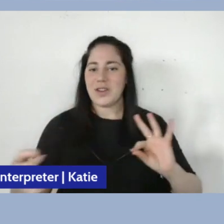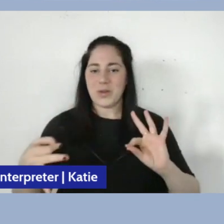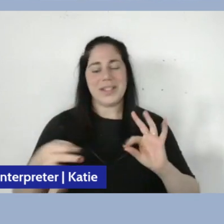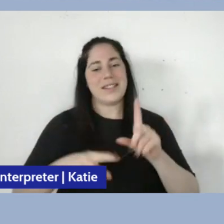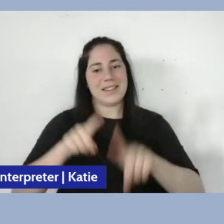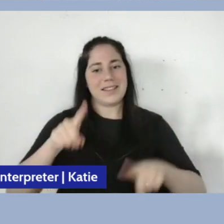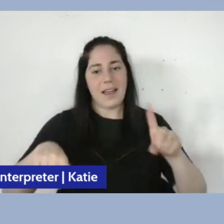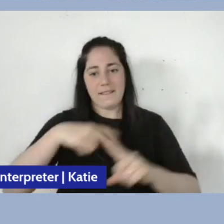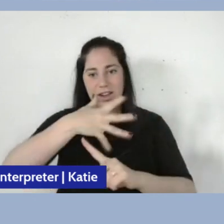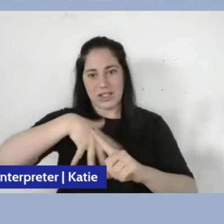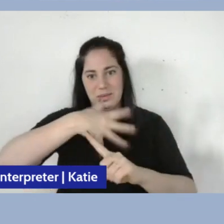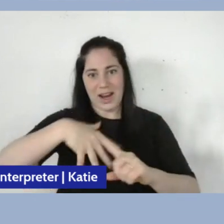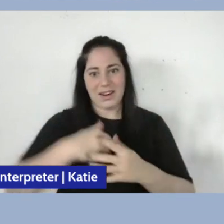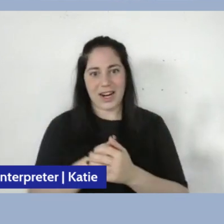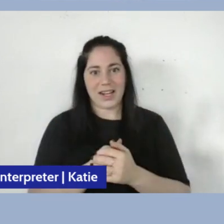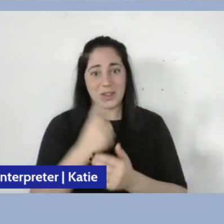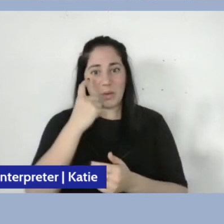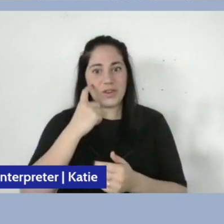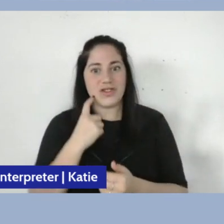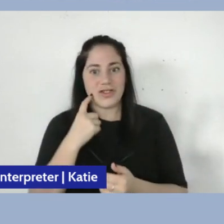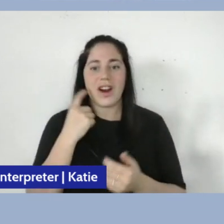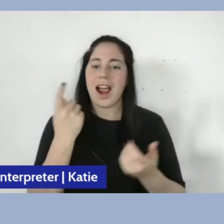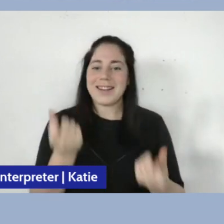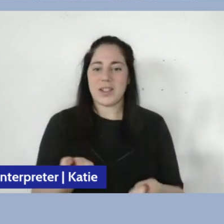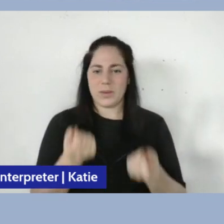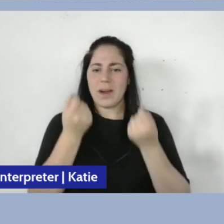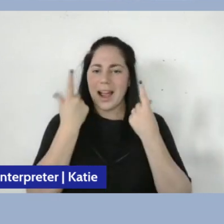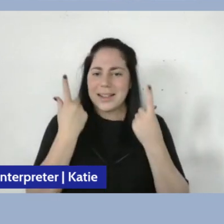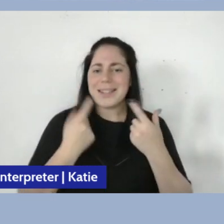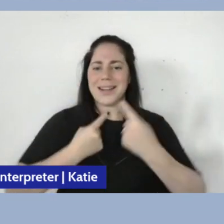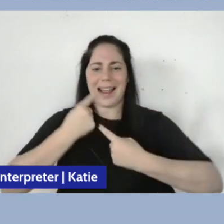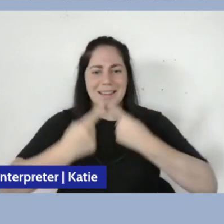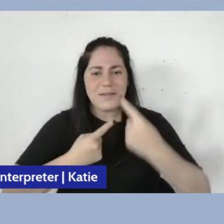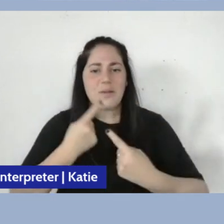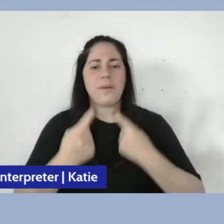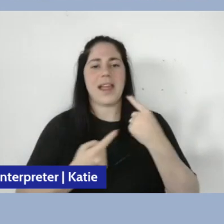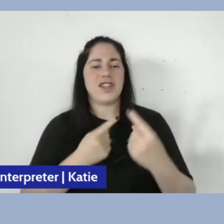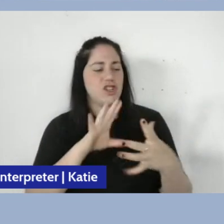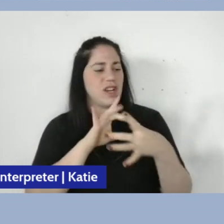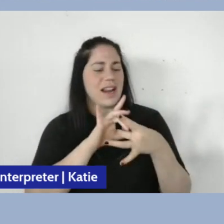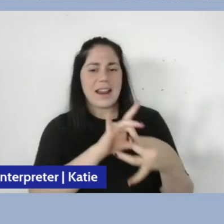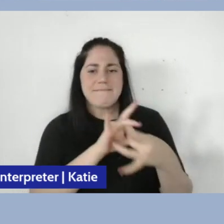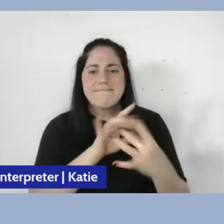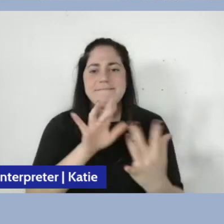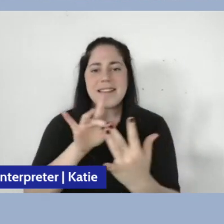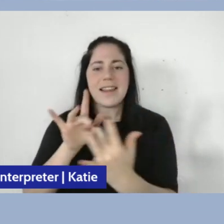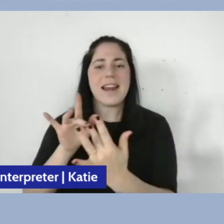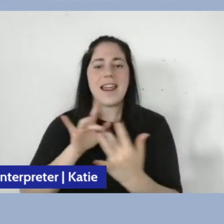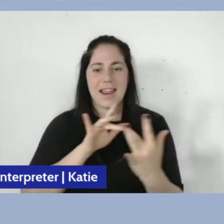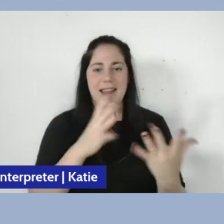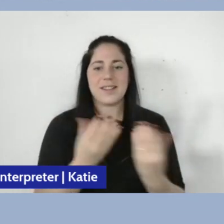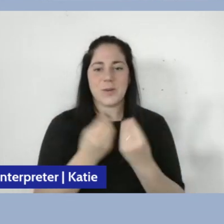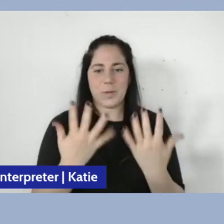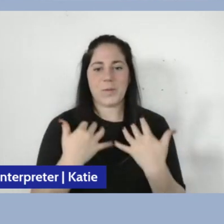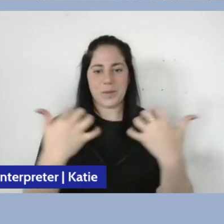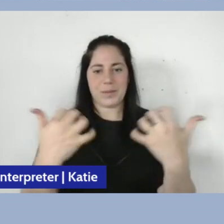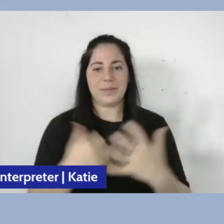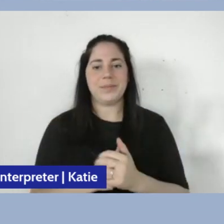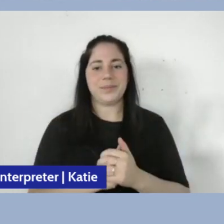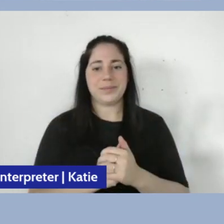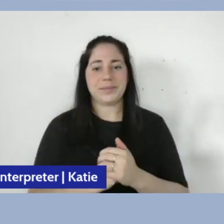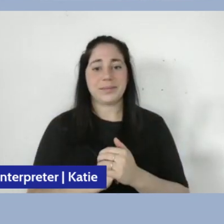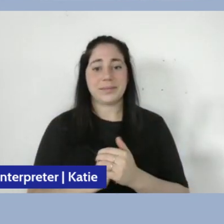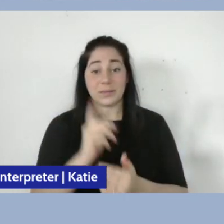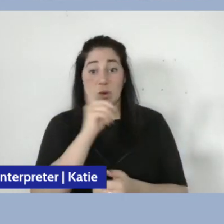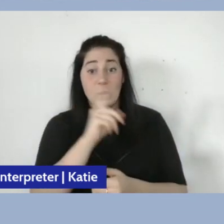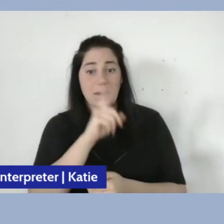trying to understand that information and engage with the system. So we're looking at things about, do people know about